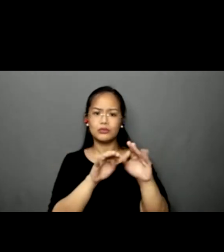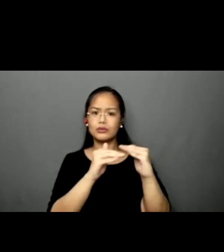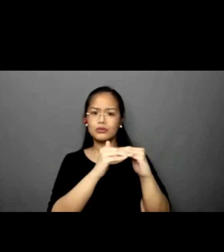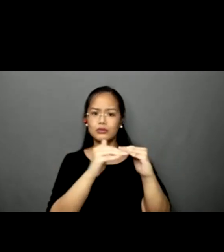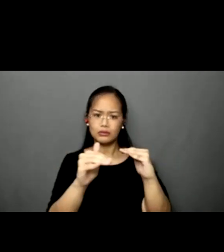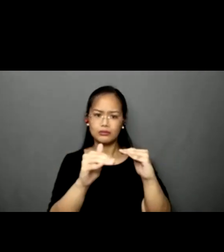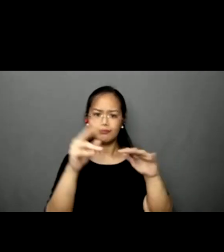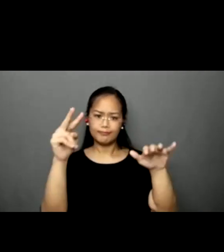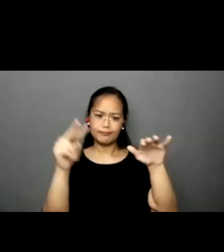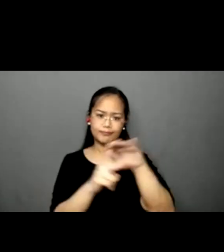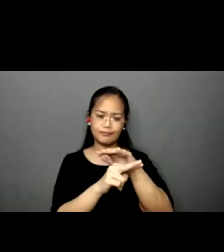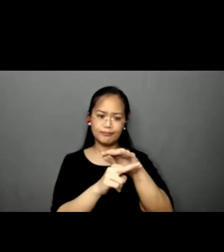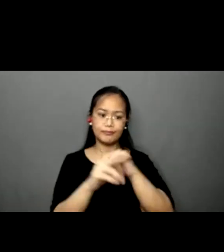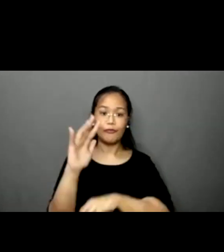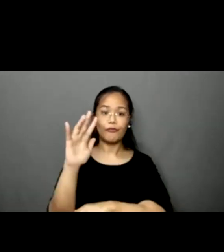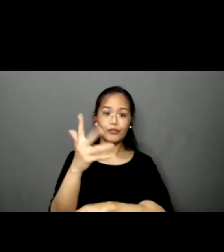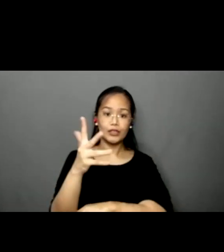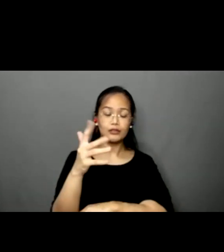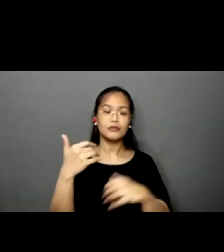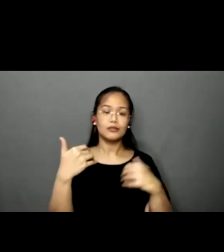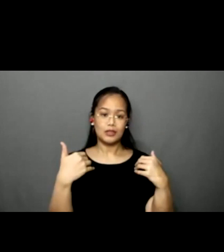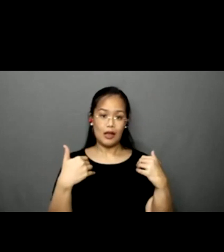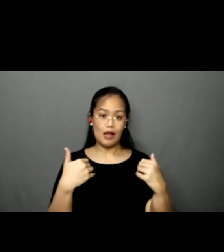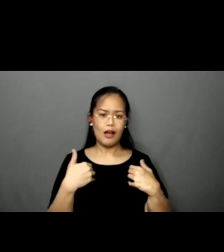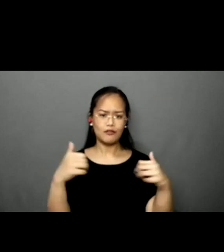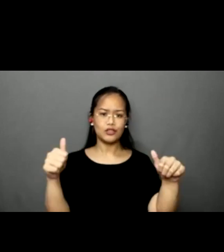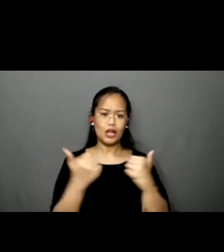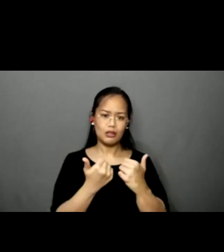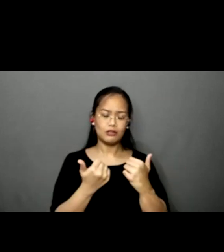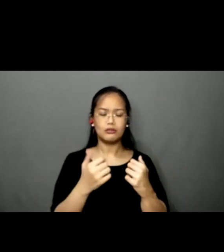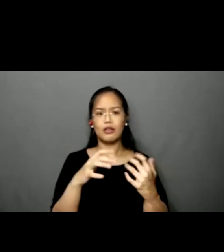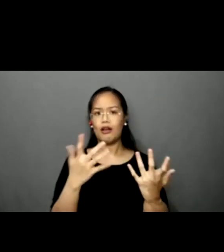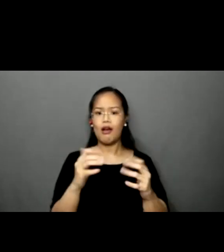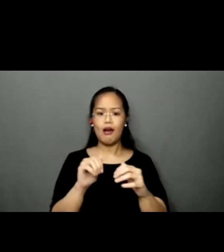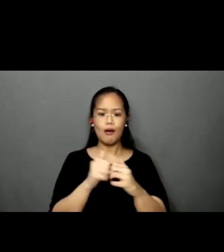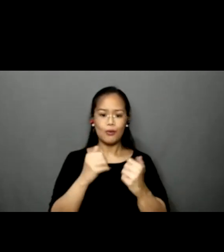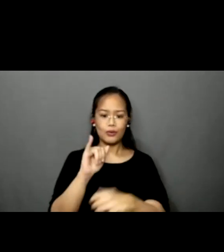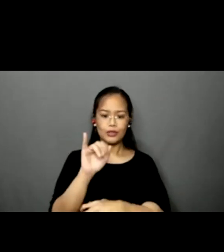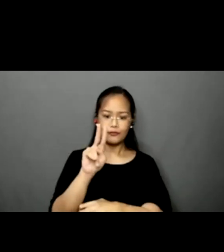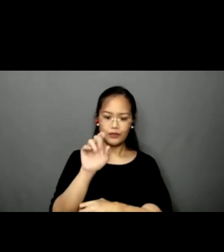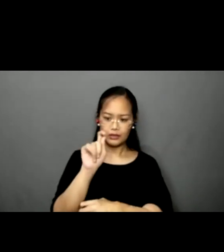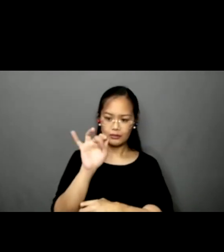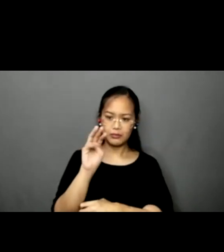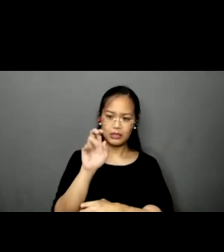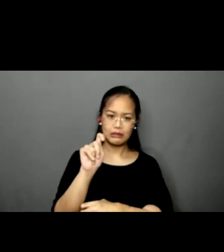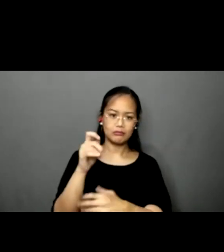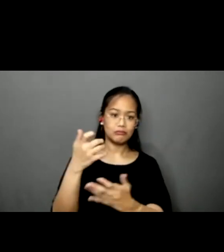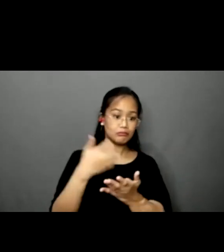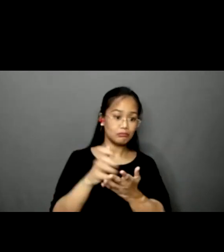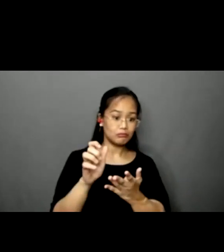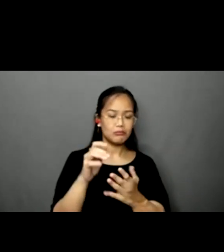5th, sustainability has challenges, the investment costs, greenwashing, market demands, and